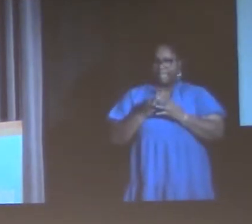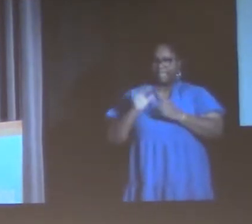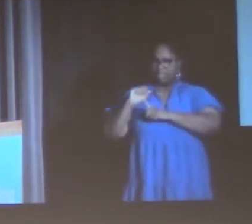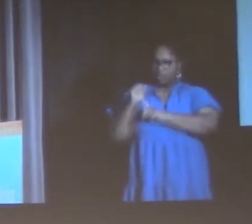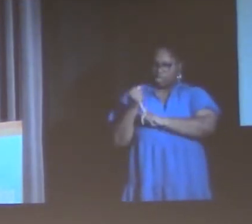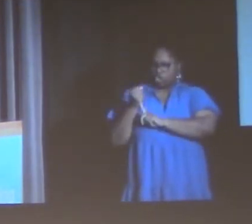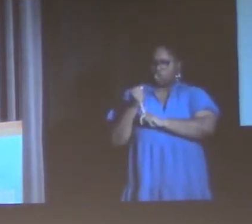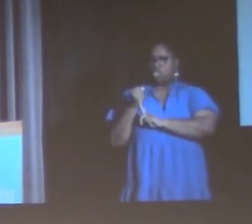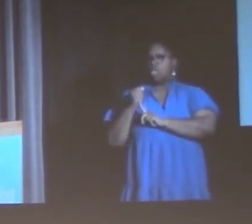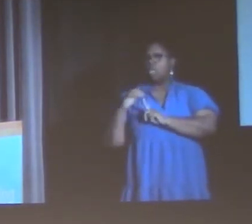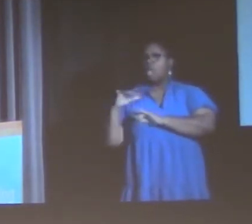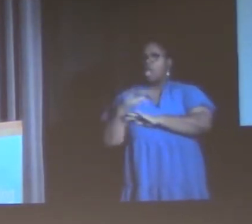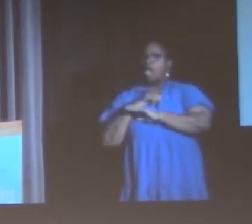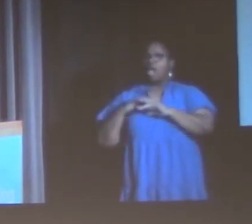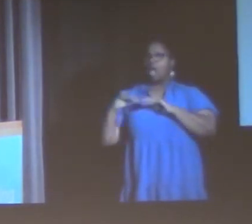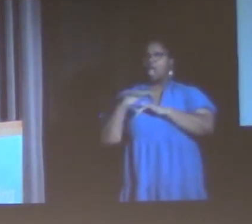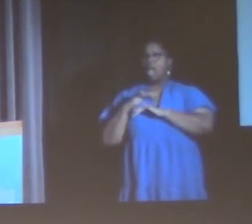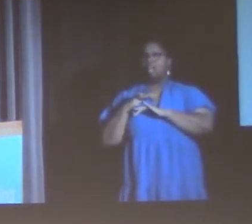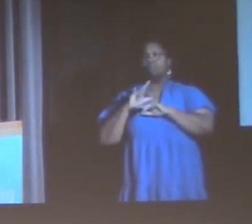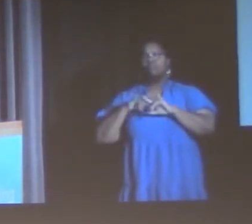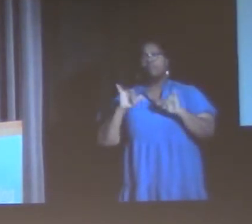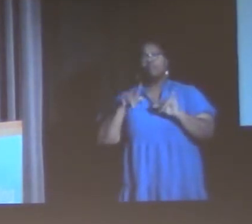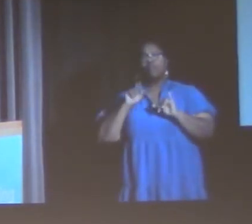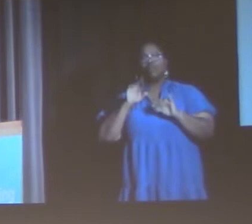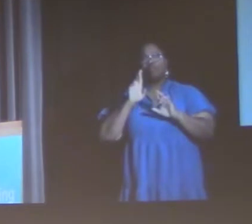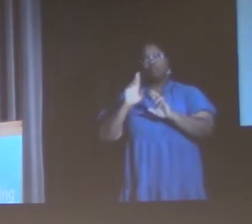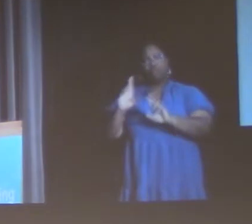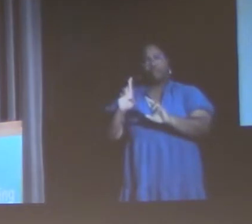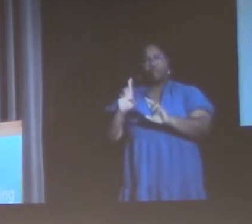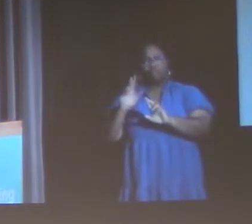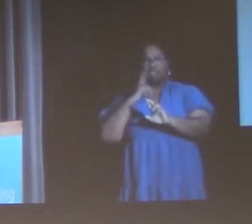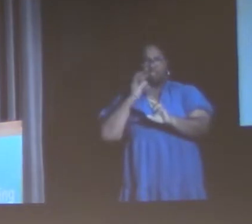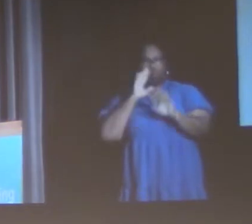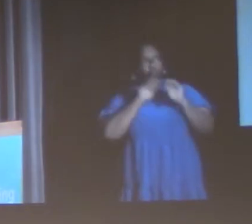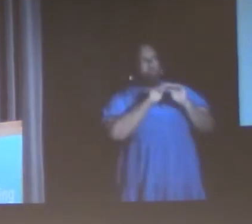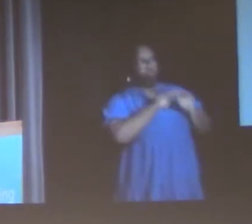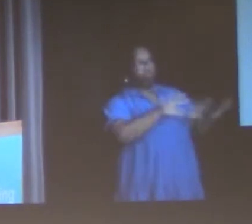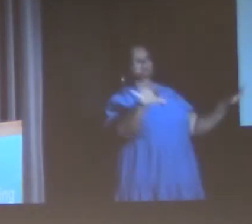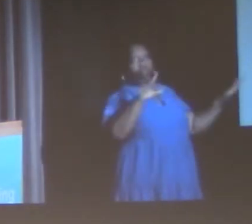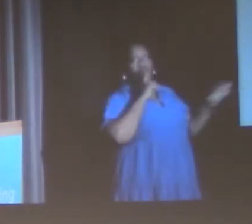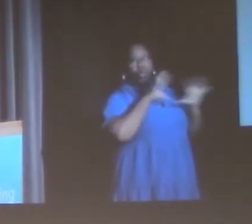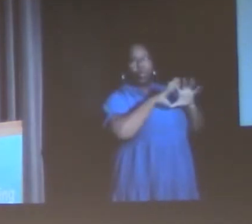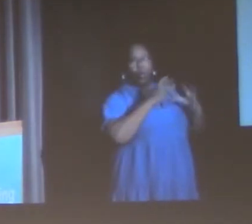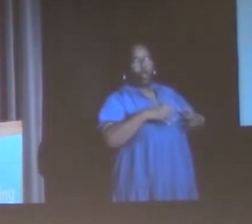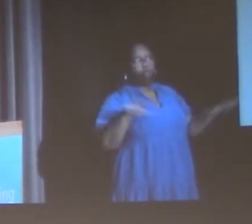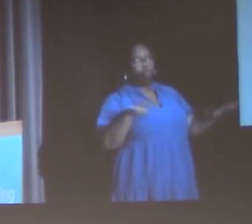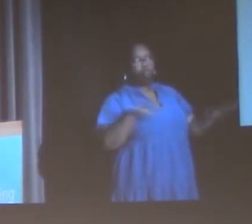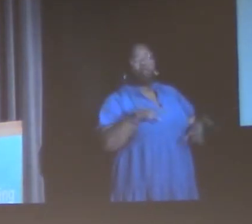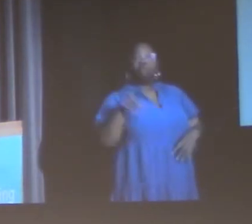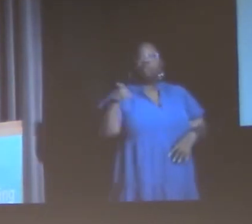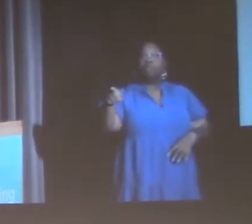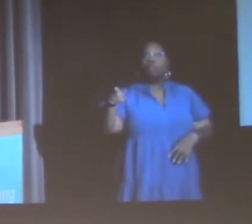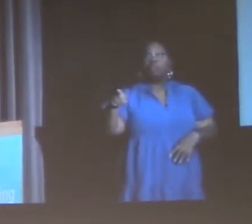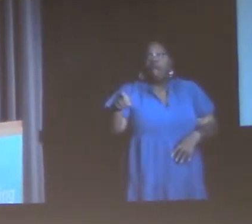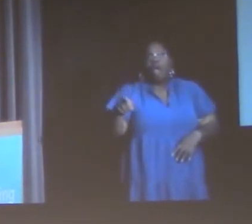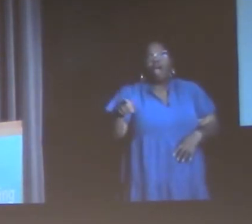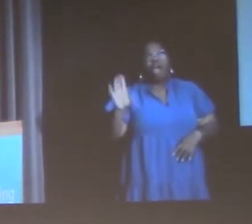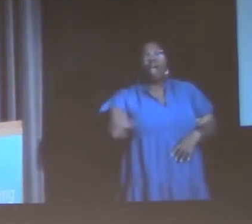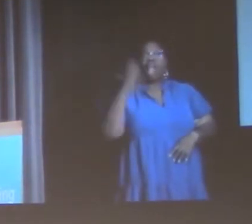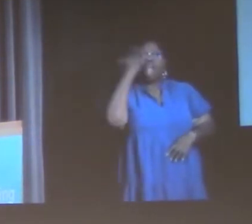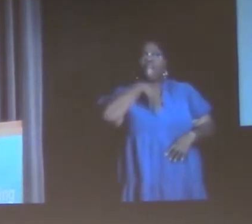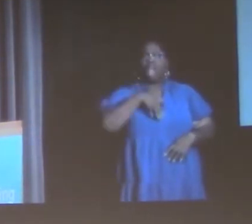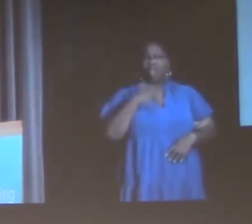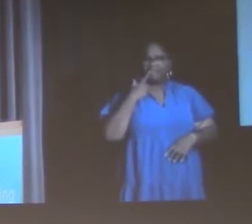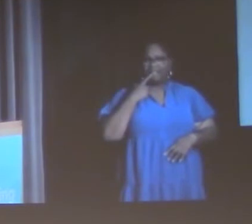to be very respectful, because if it's going to go out publicly, they're not thinking of that, because we are prioritizing